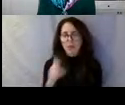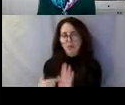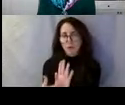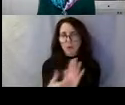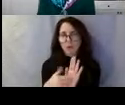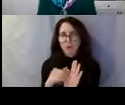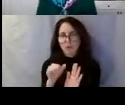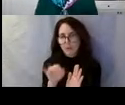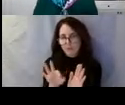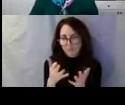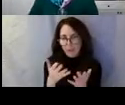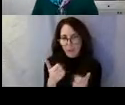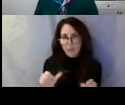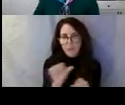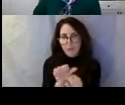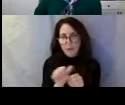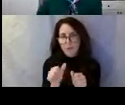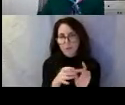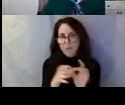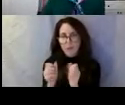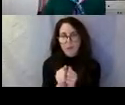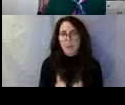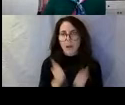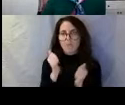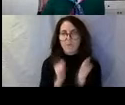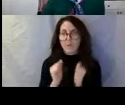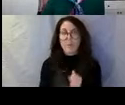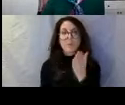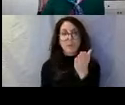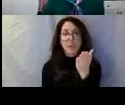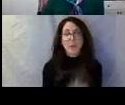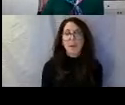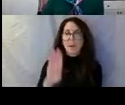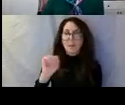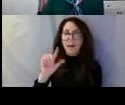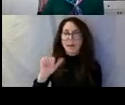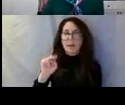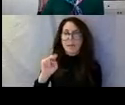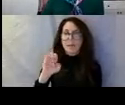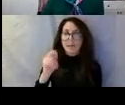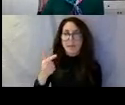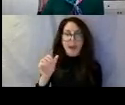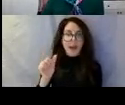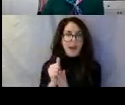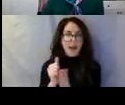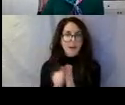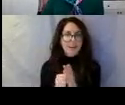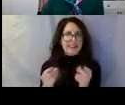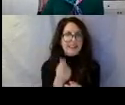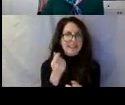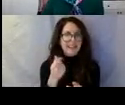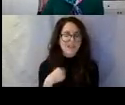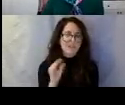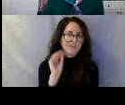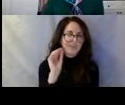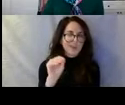associated with live performance. This is something called balancing act. I made a mistake. I should have put the Theater Direct logo on this. I put